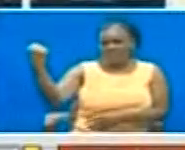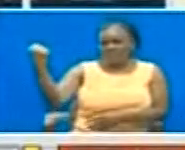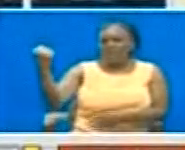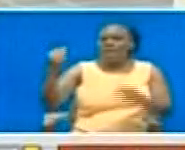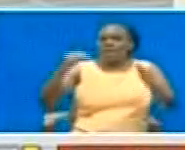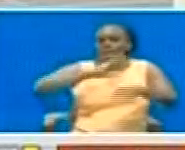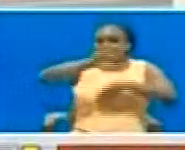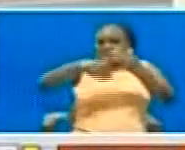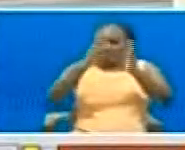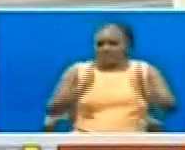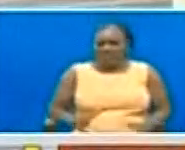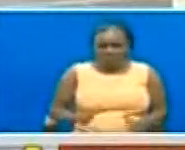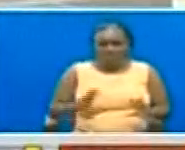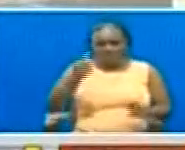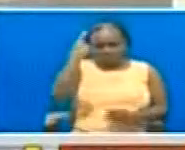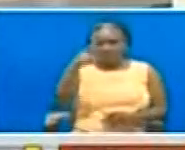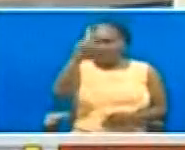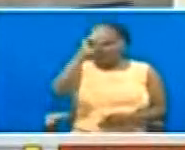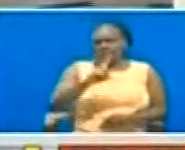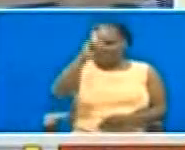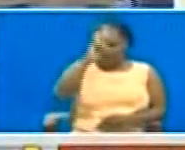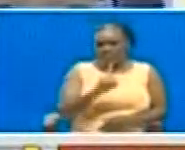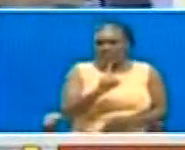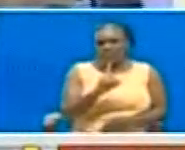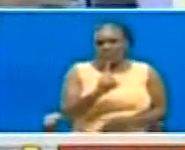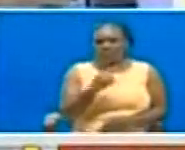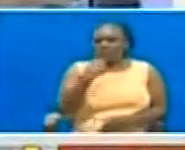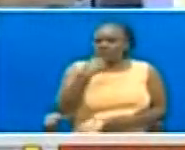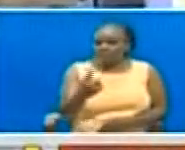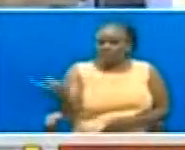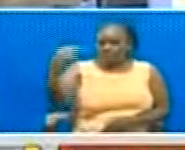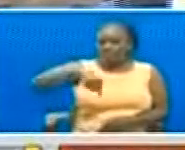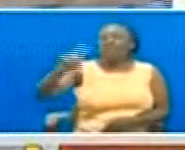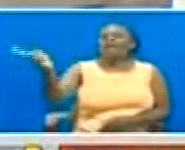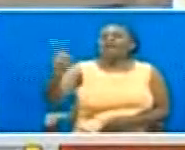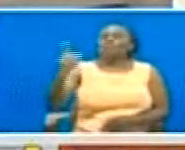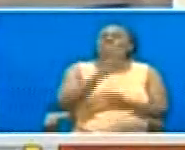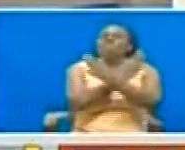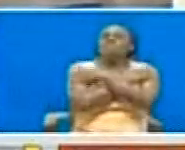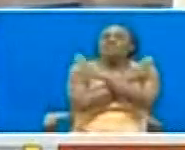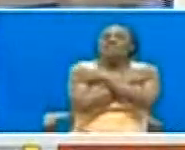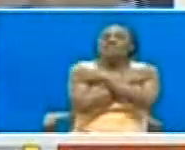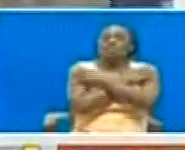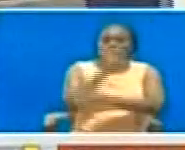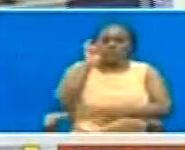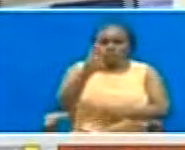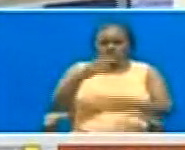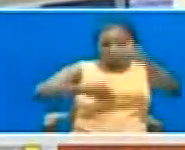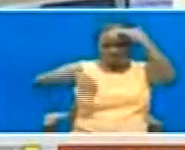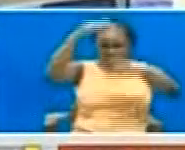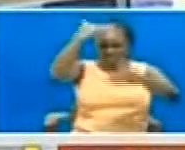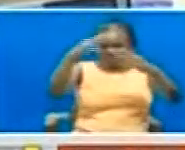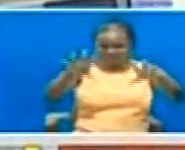kugundua tuko very seasoned now. So hata tukiwambia kujeni Nairobi mcheze friendlies, unaona chuo